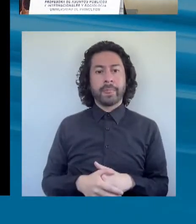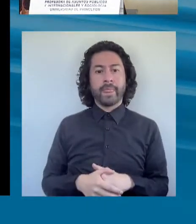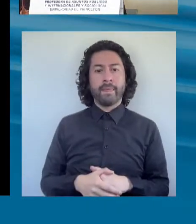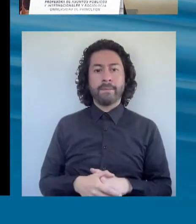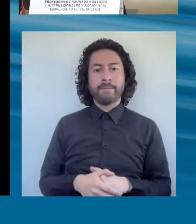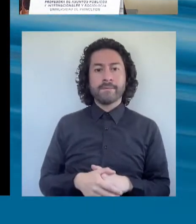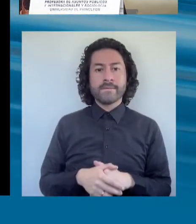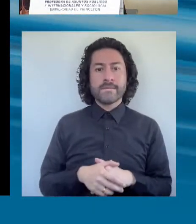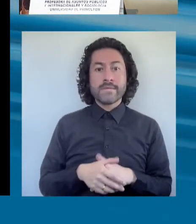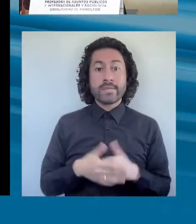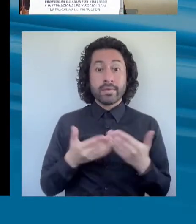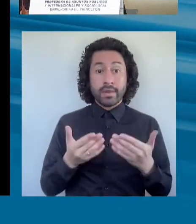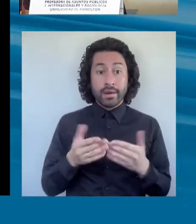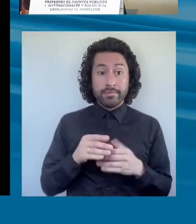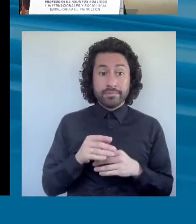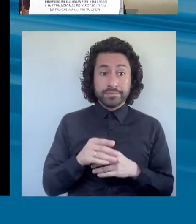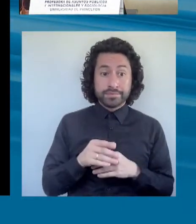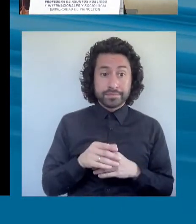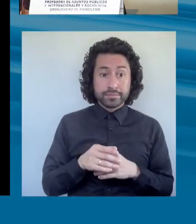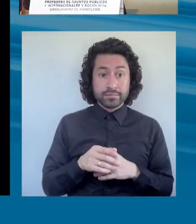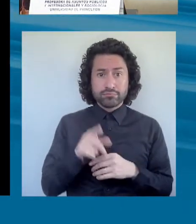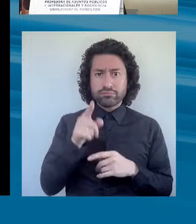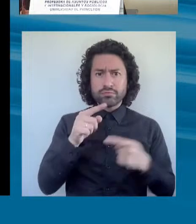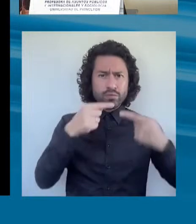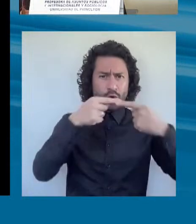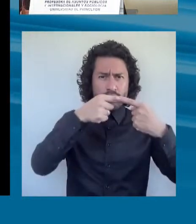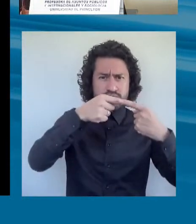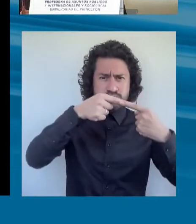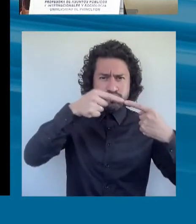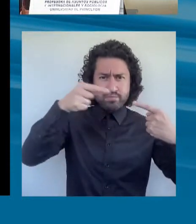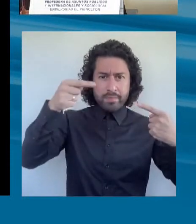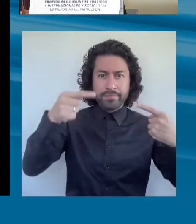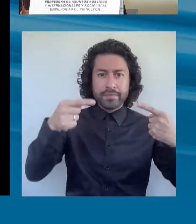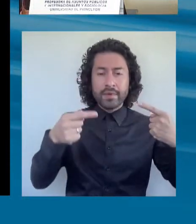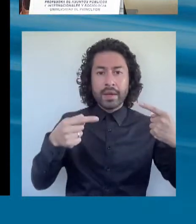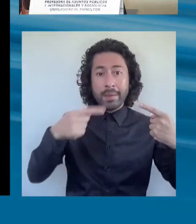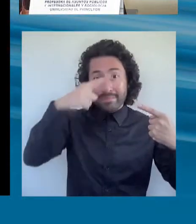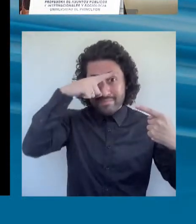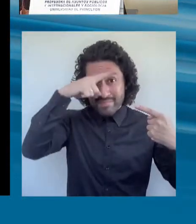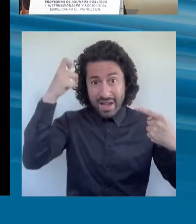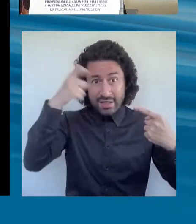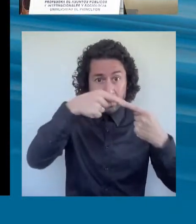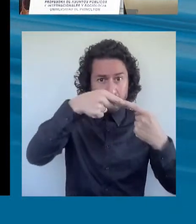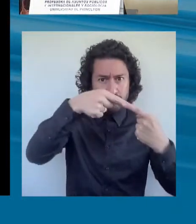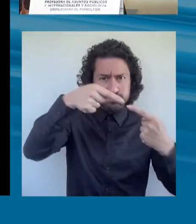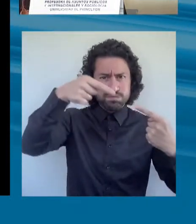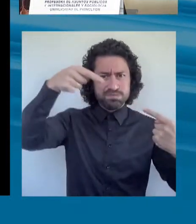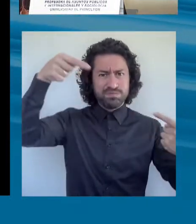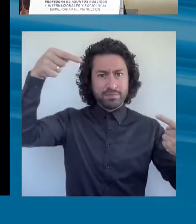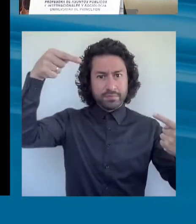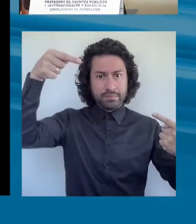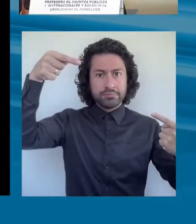repeat each other or the economic stance. That red, or the black line